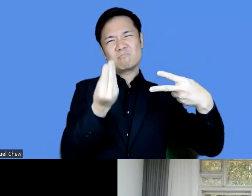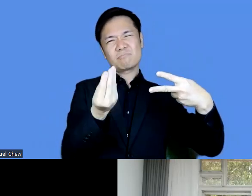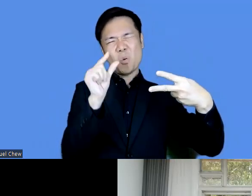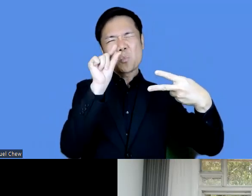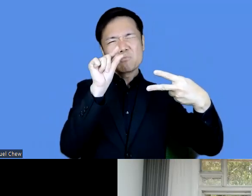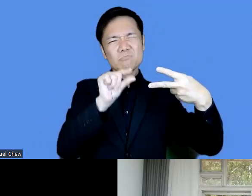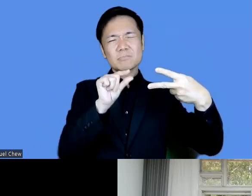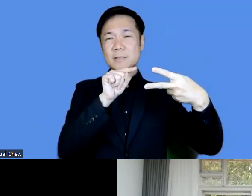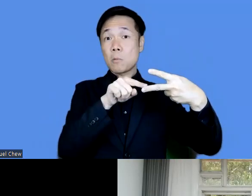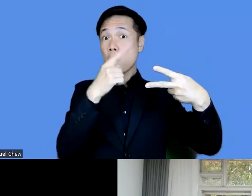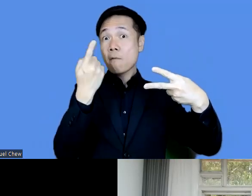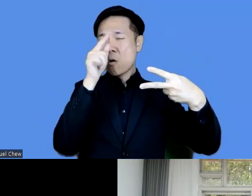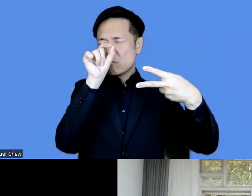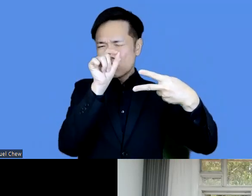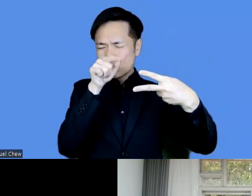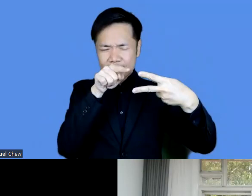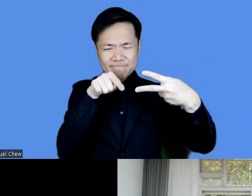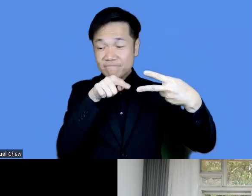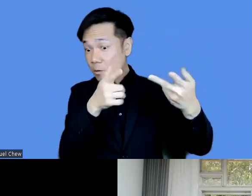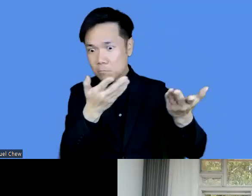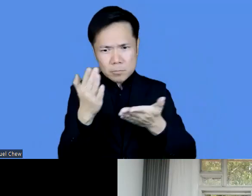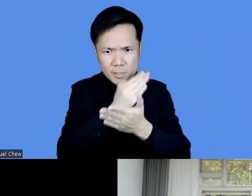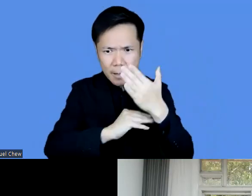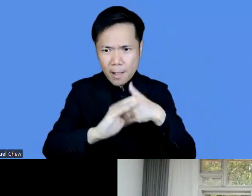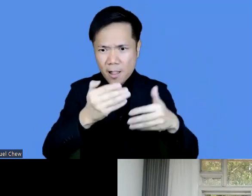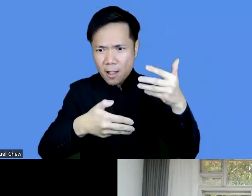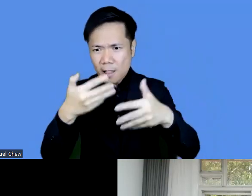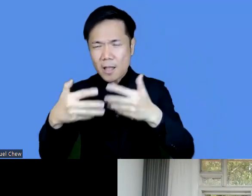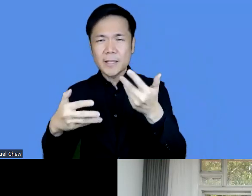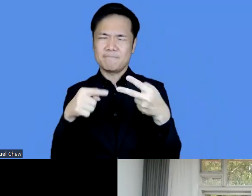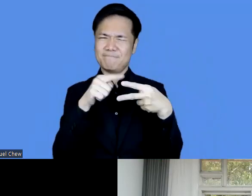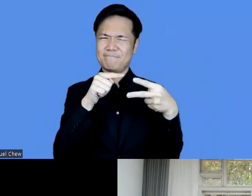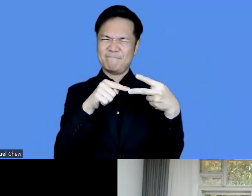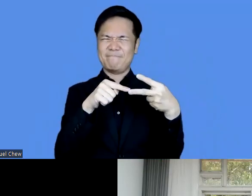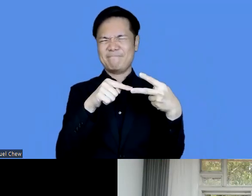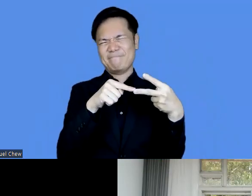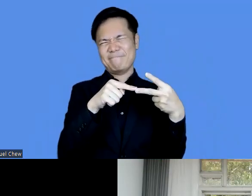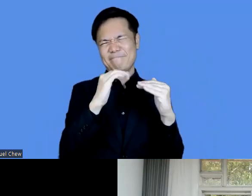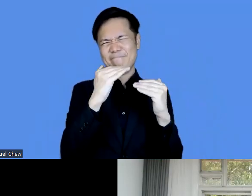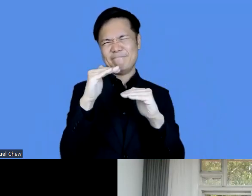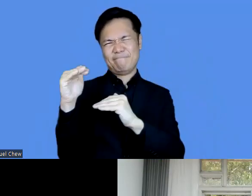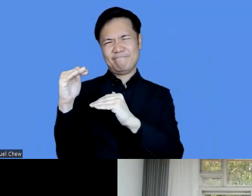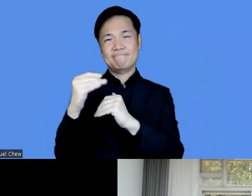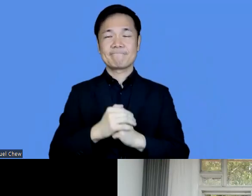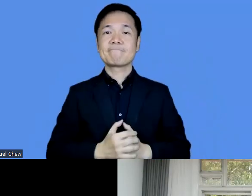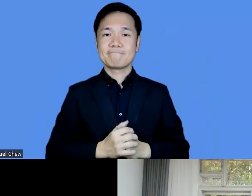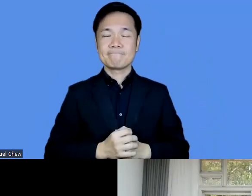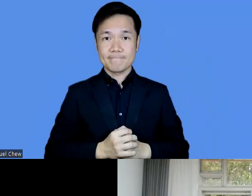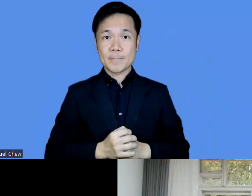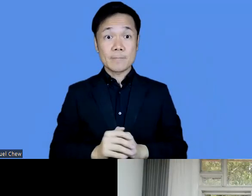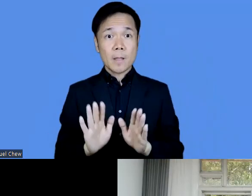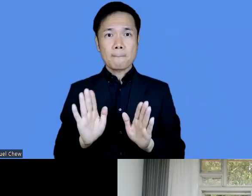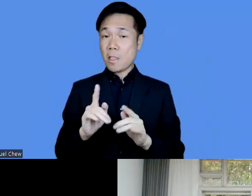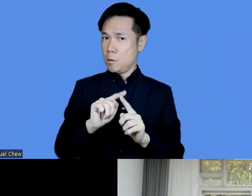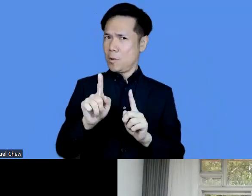indicators are actually collecting data around persons with disabilities. However, besides always